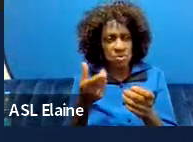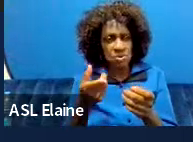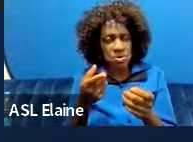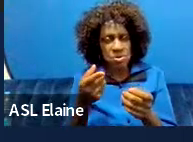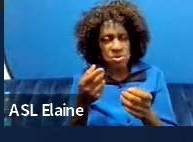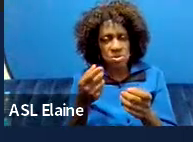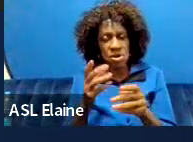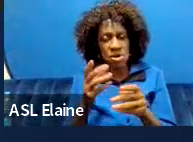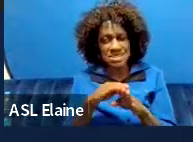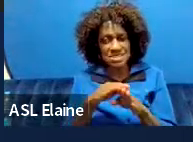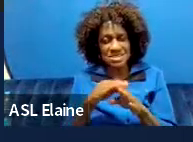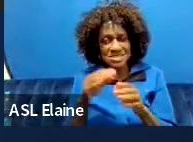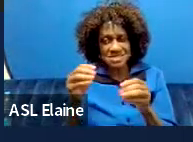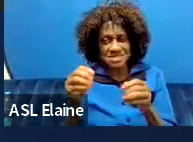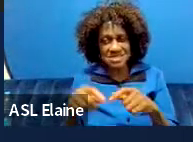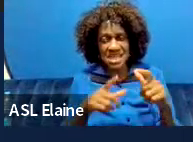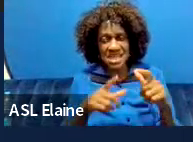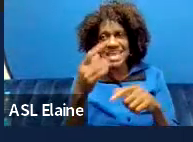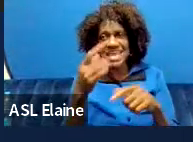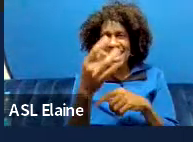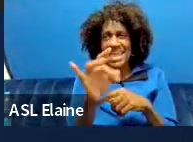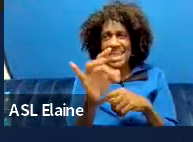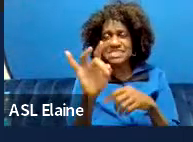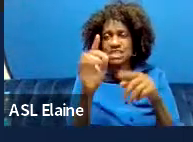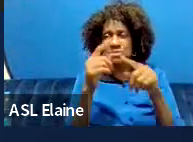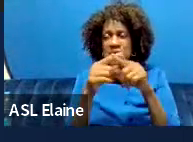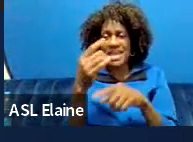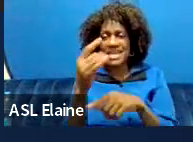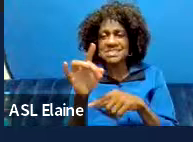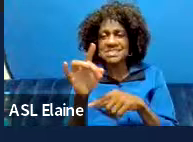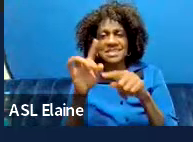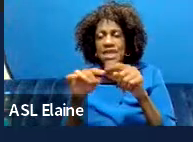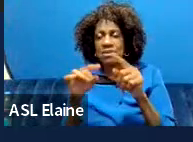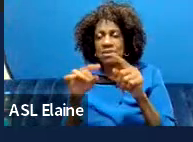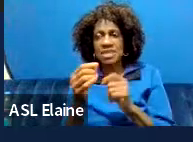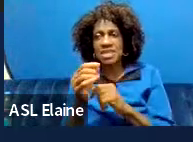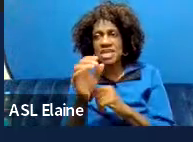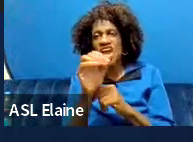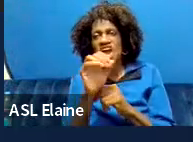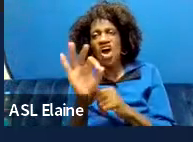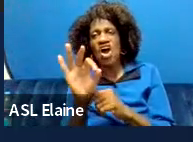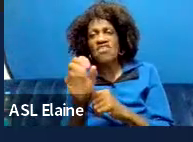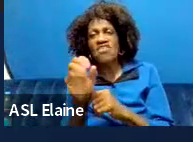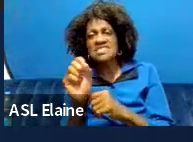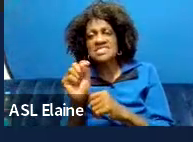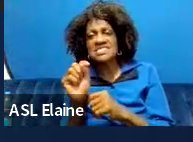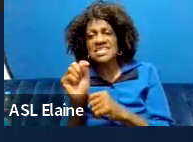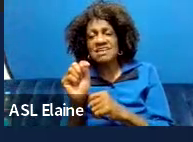the 18 by 18-inch clear floor space really cannot be offset from the door much.